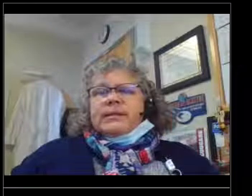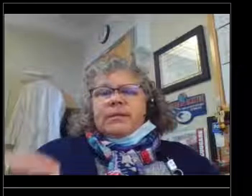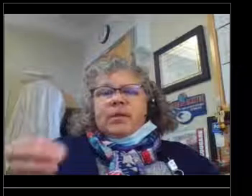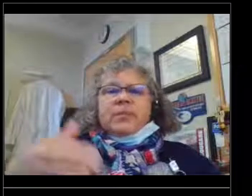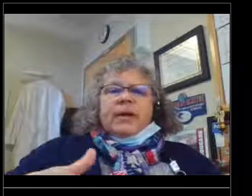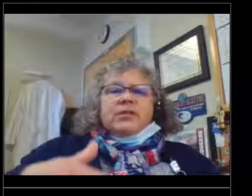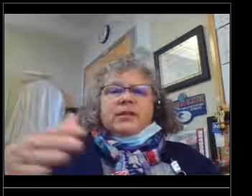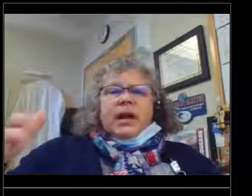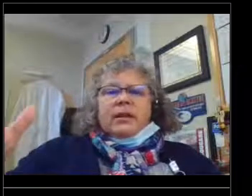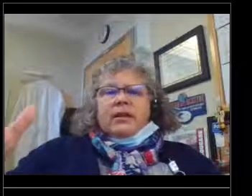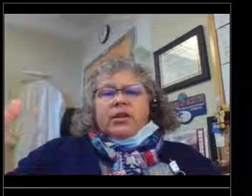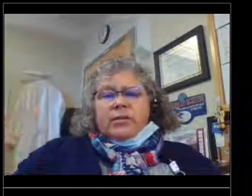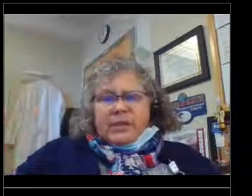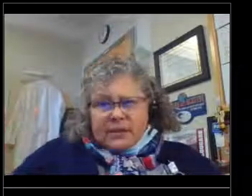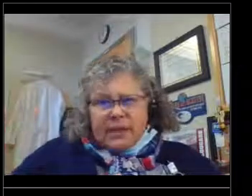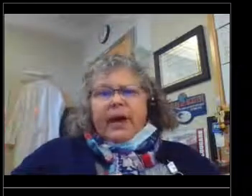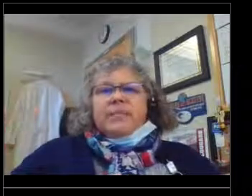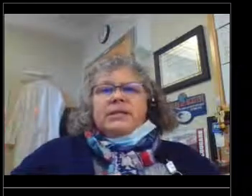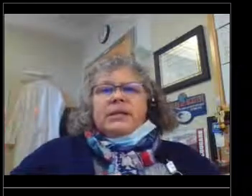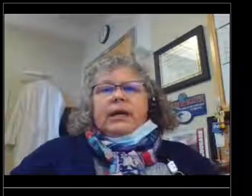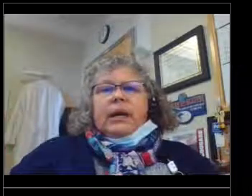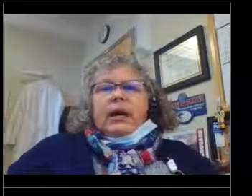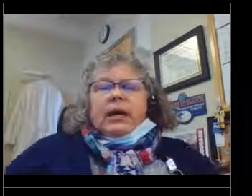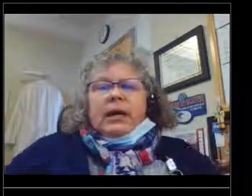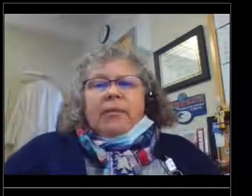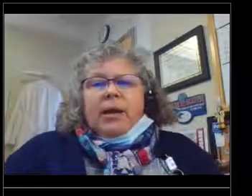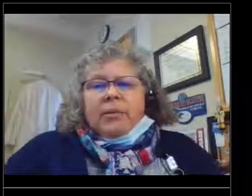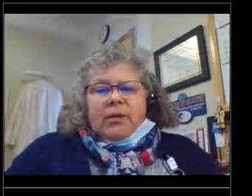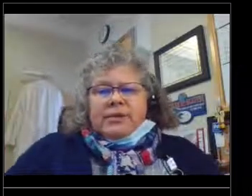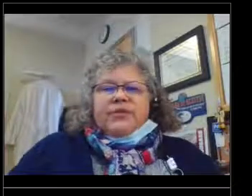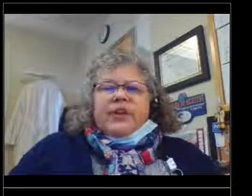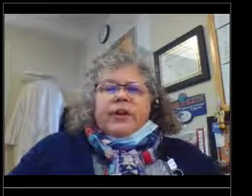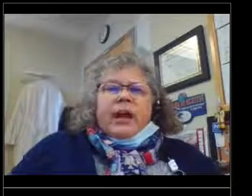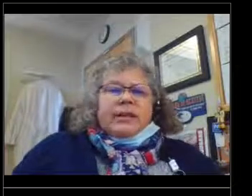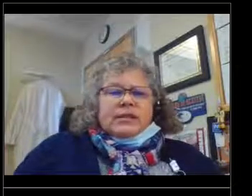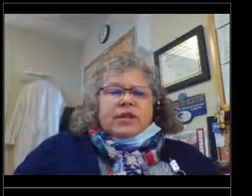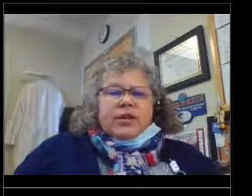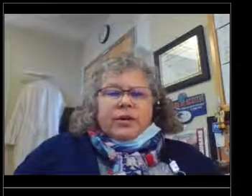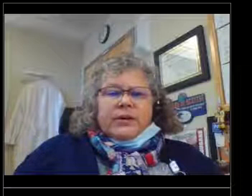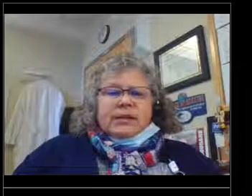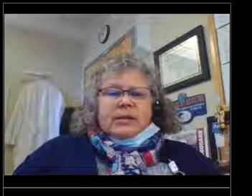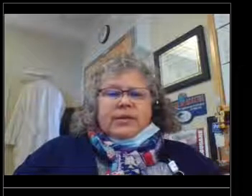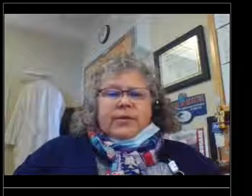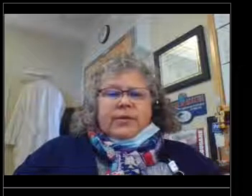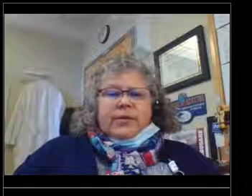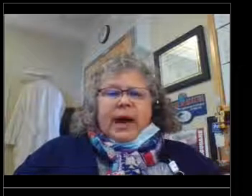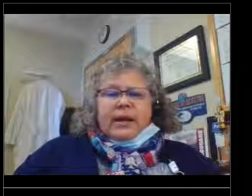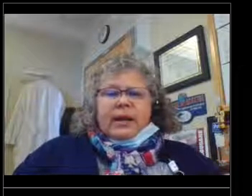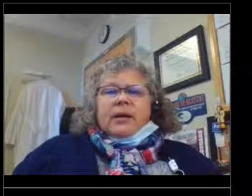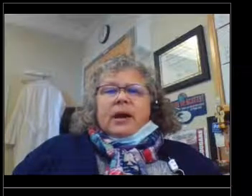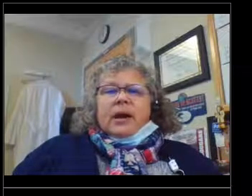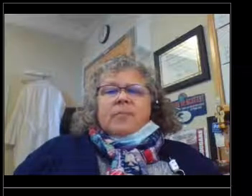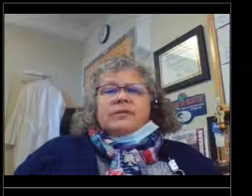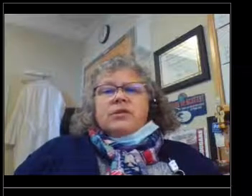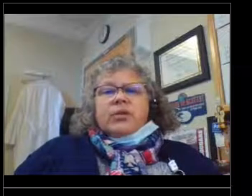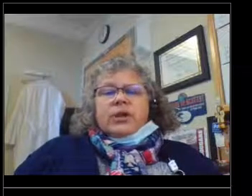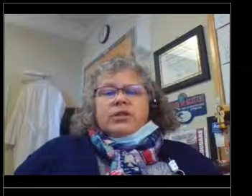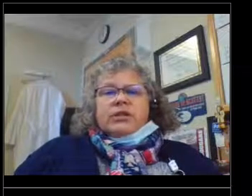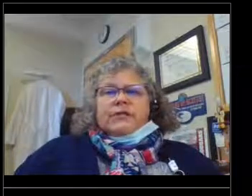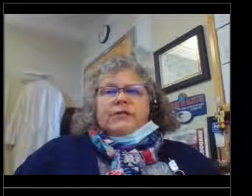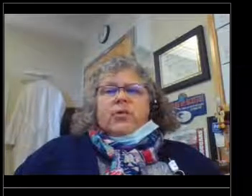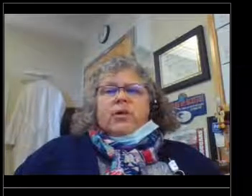you're doing something with a patient that used to see the MD. You know, it's very nice. It's a courtesy to do that. But